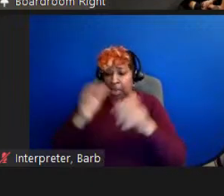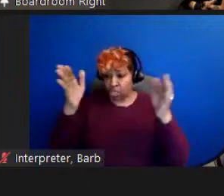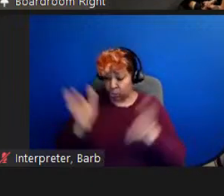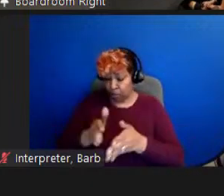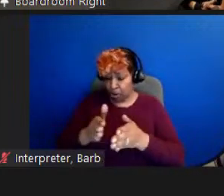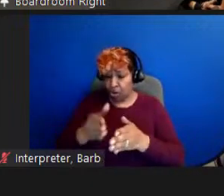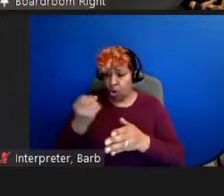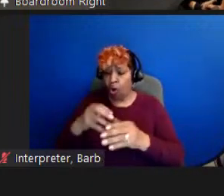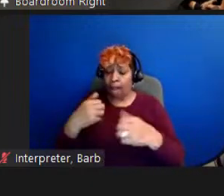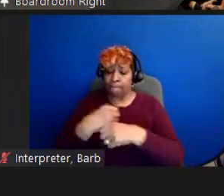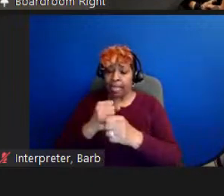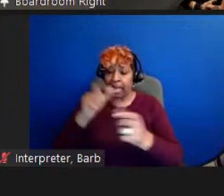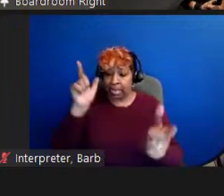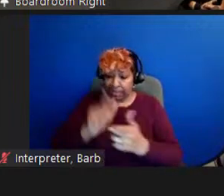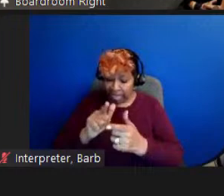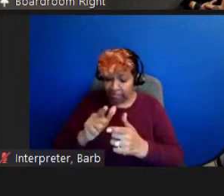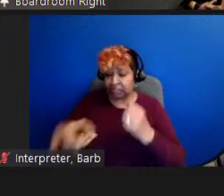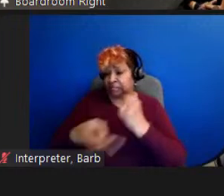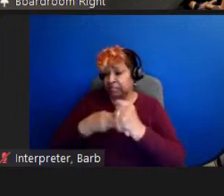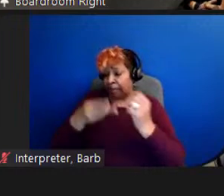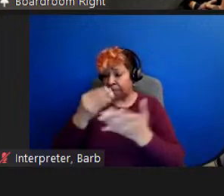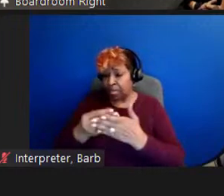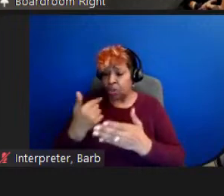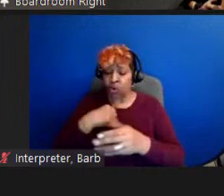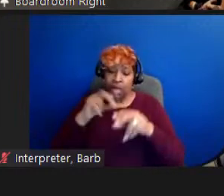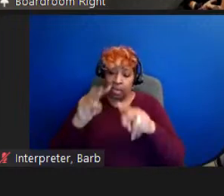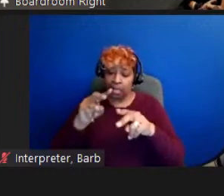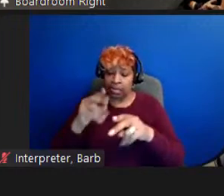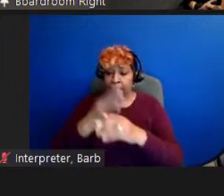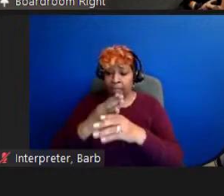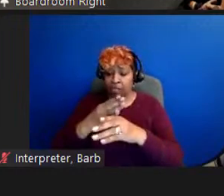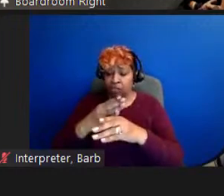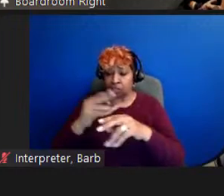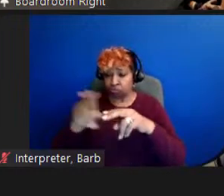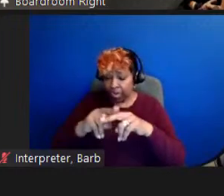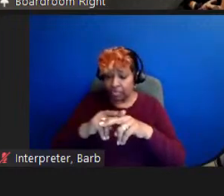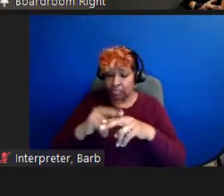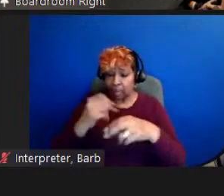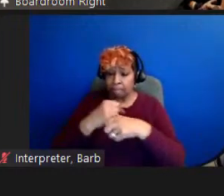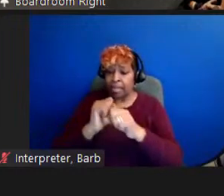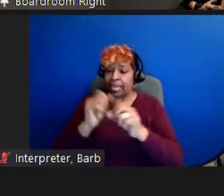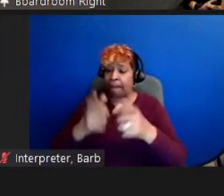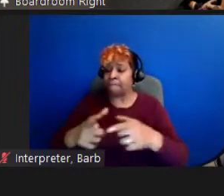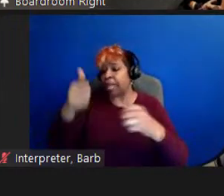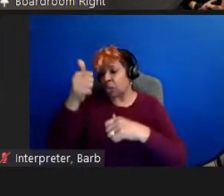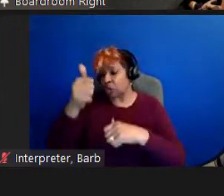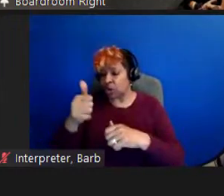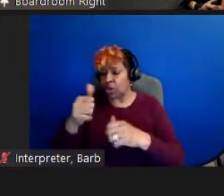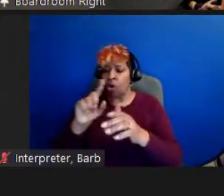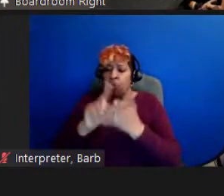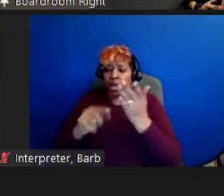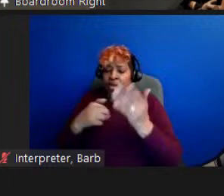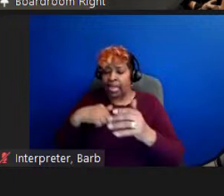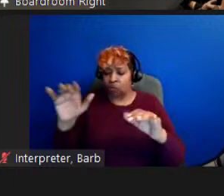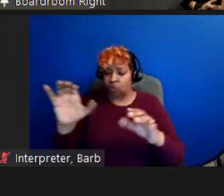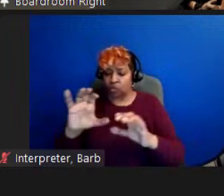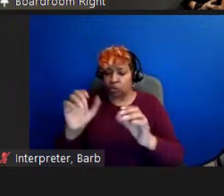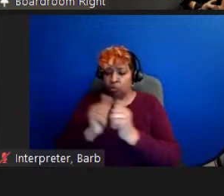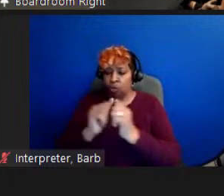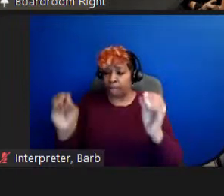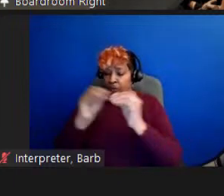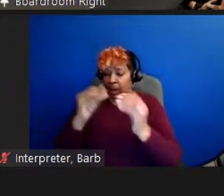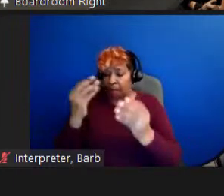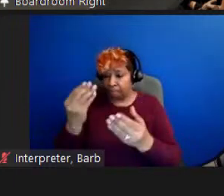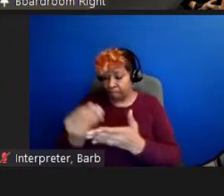make it less or to save money. We're looking at bus transit to make it bigger. What could we do with additional resources? And that's really the